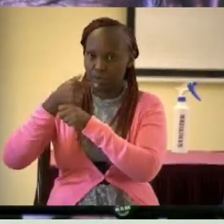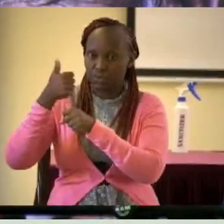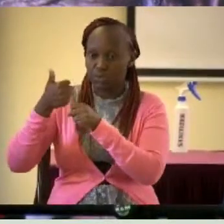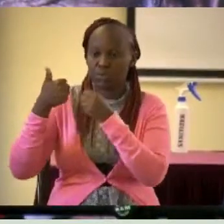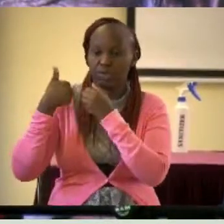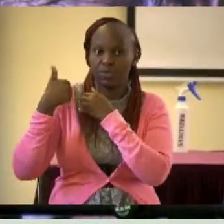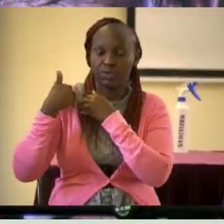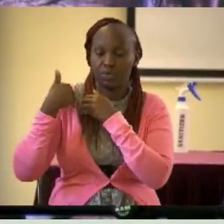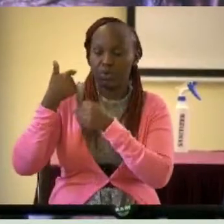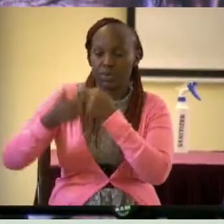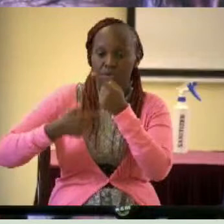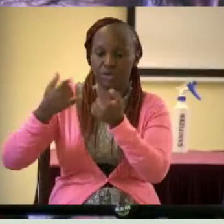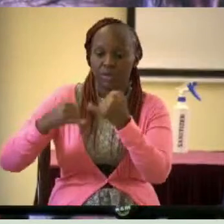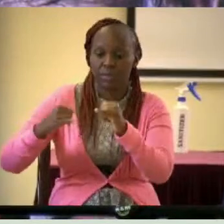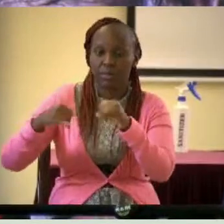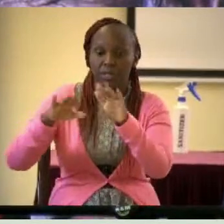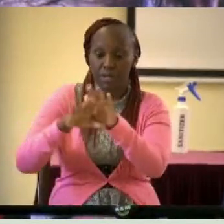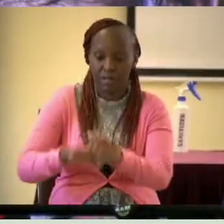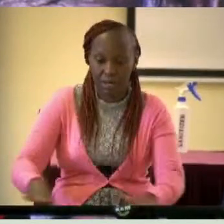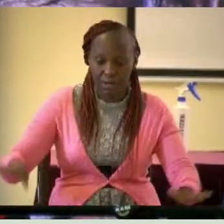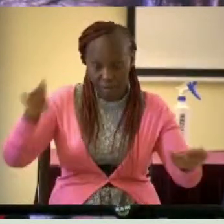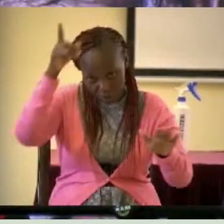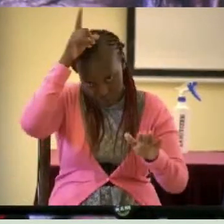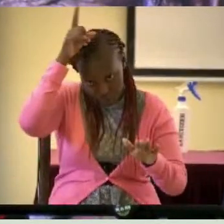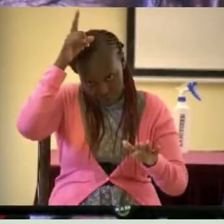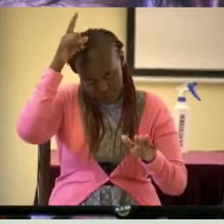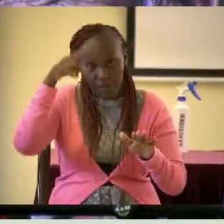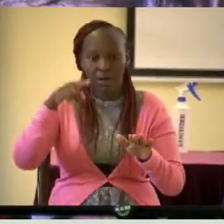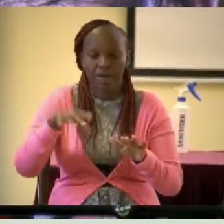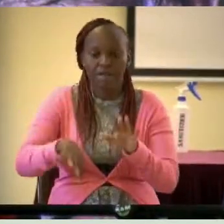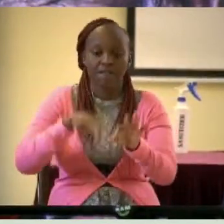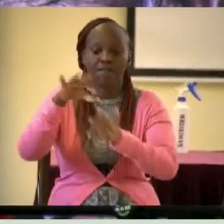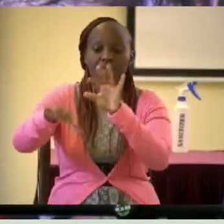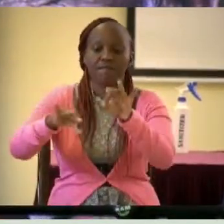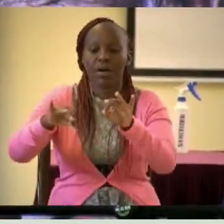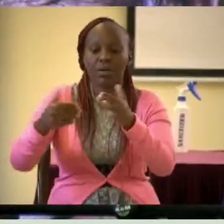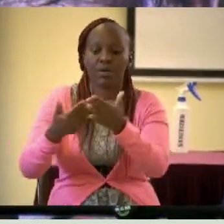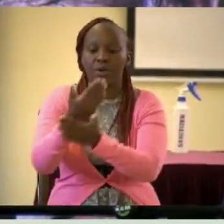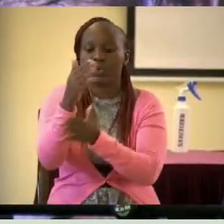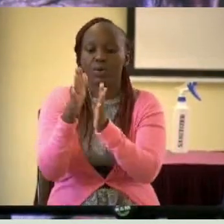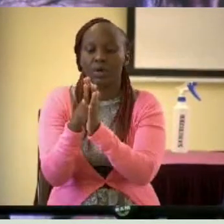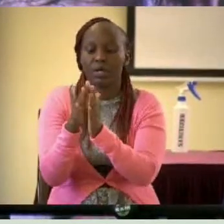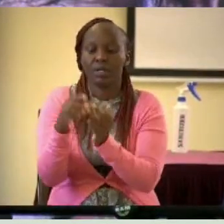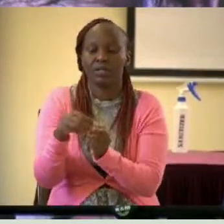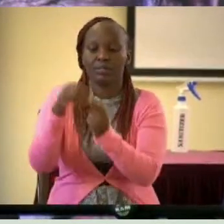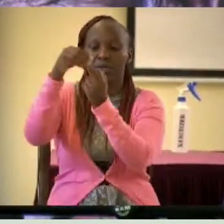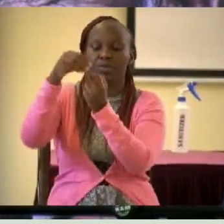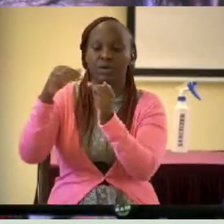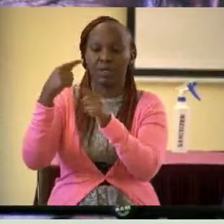at the grassroots have encountered new and unique experiences.